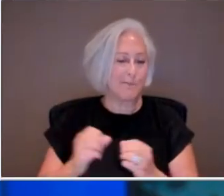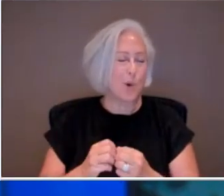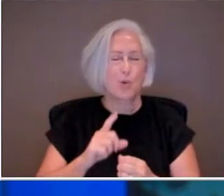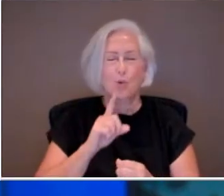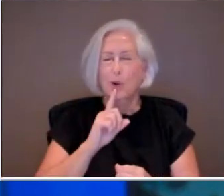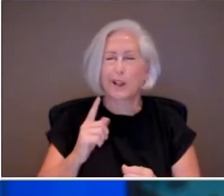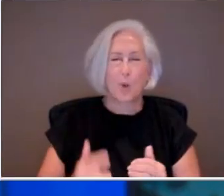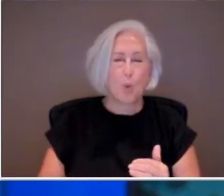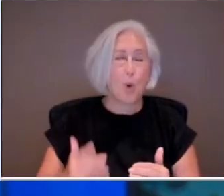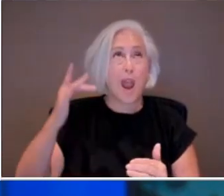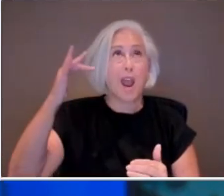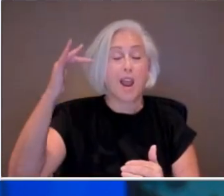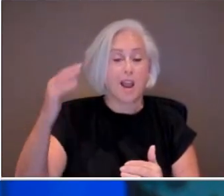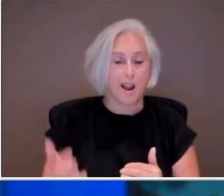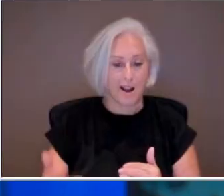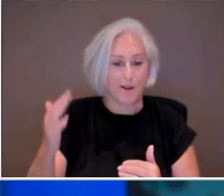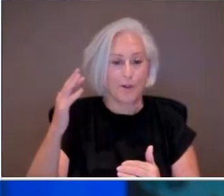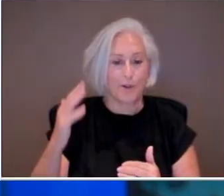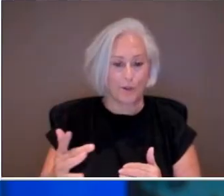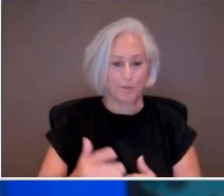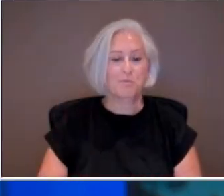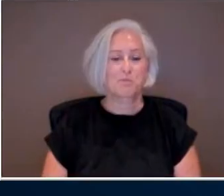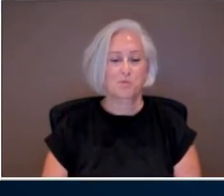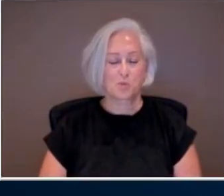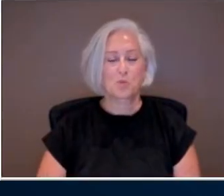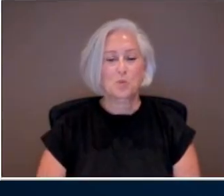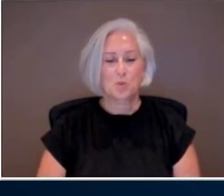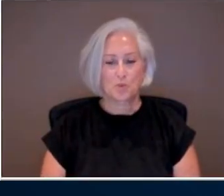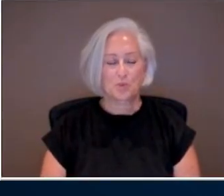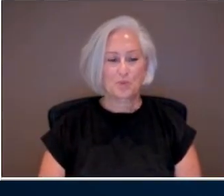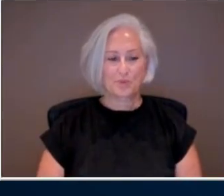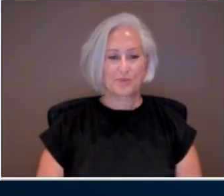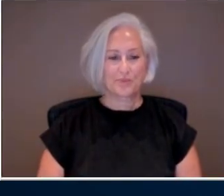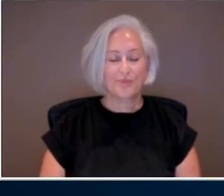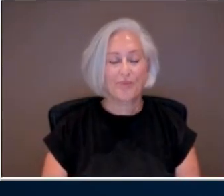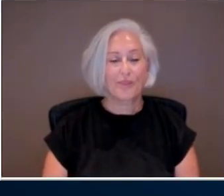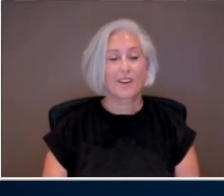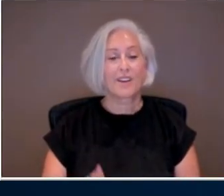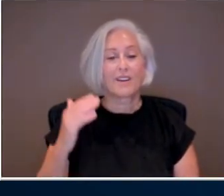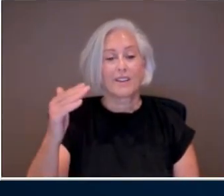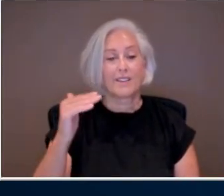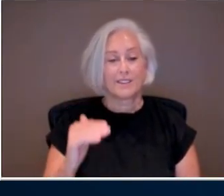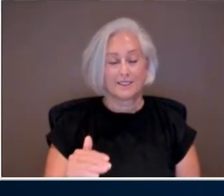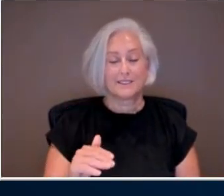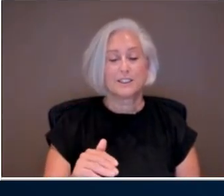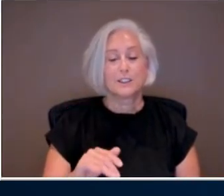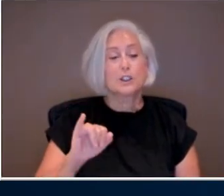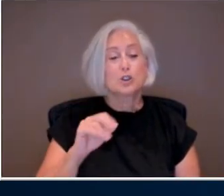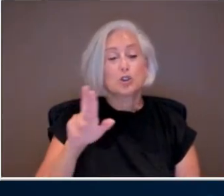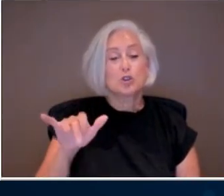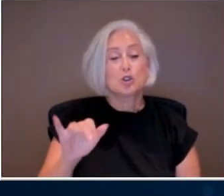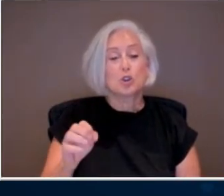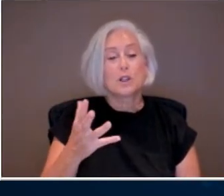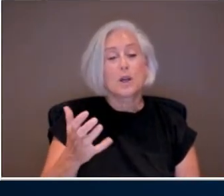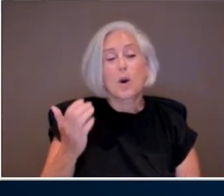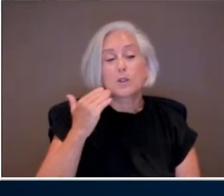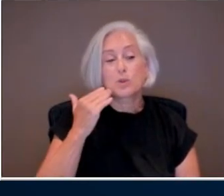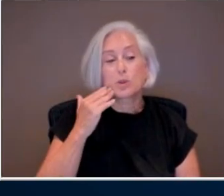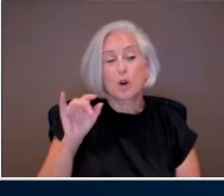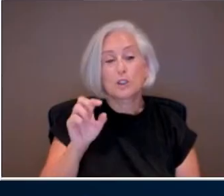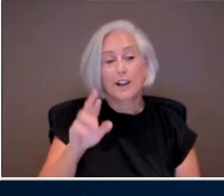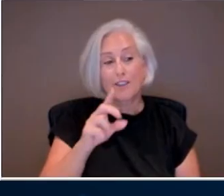very, very rare cases, in this case. Question for Jennifer from Julie. Julie wants to know, have you ever gotten to meet Taylor